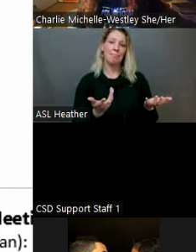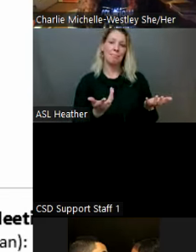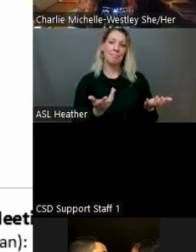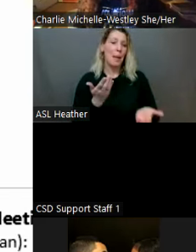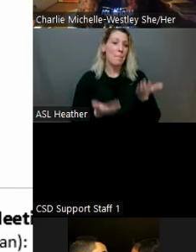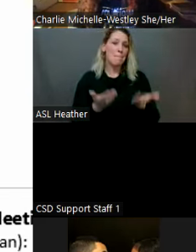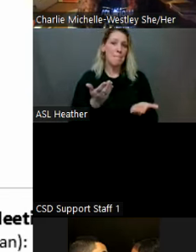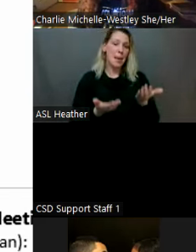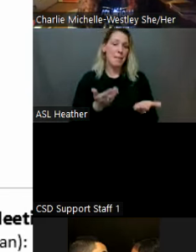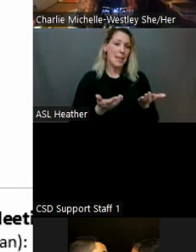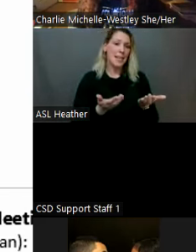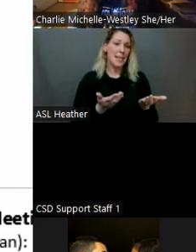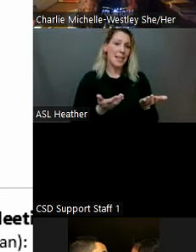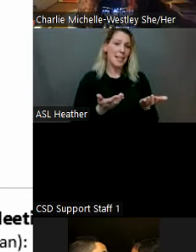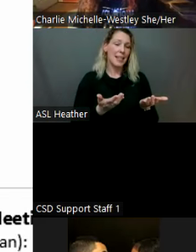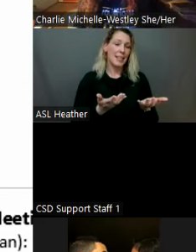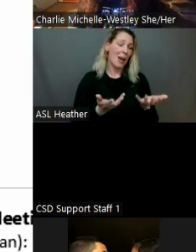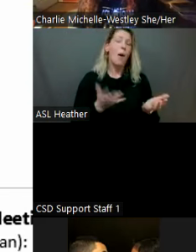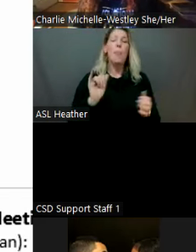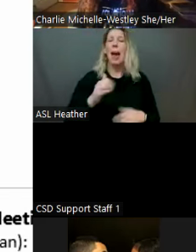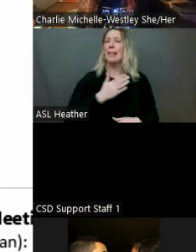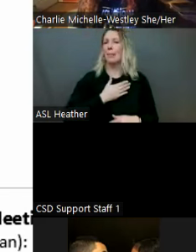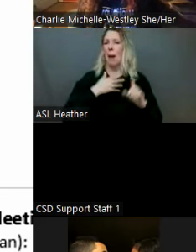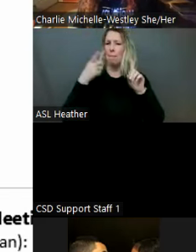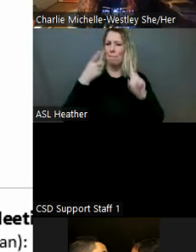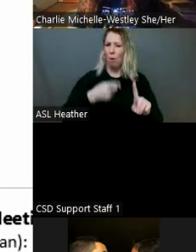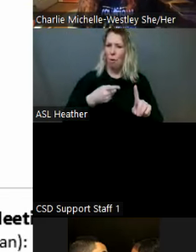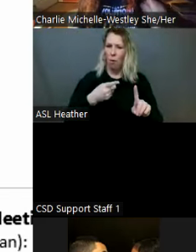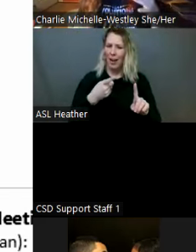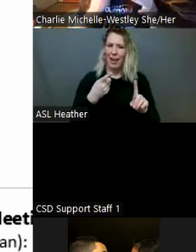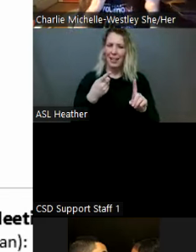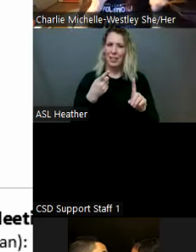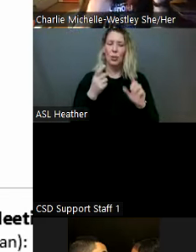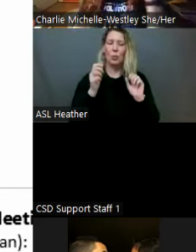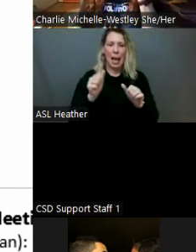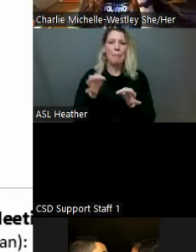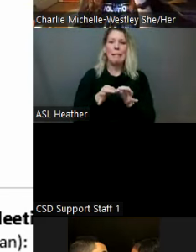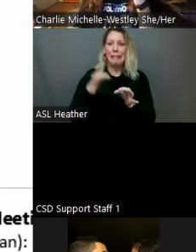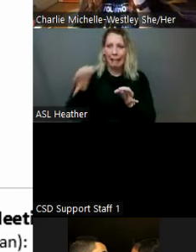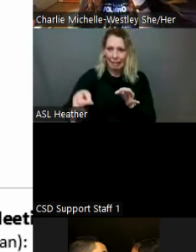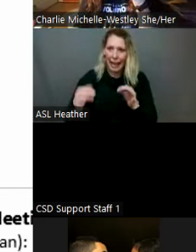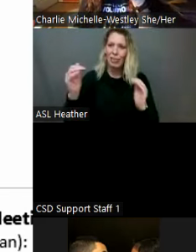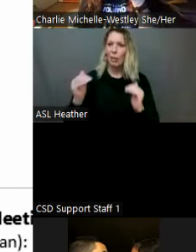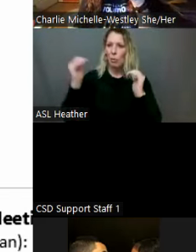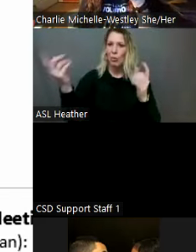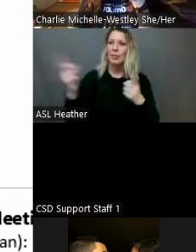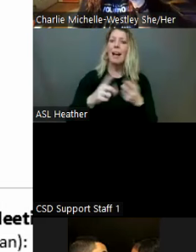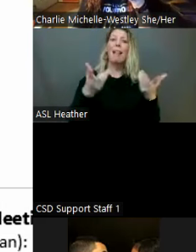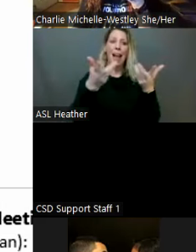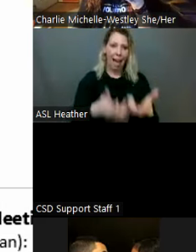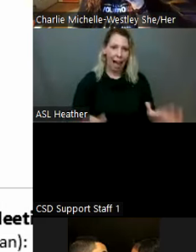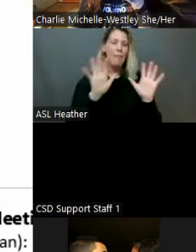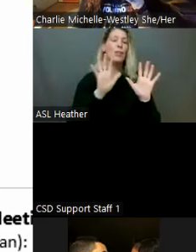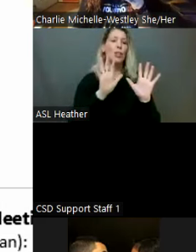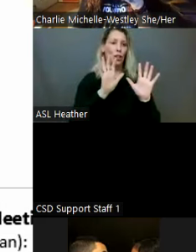Maybe they don't promote it. So that's my whole point. Is if it just could be delayed, the promotion until after the findings